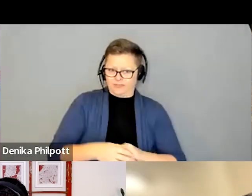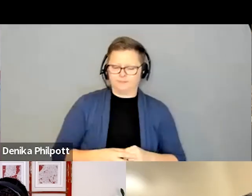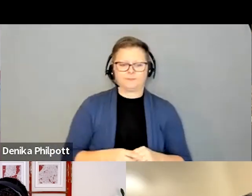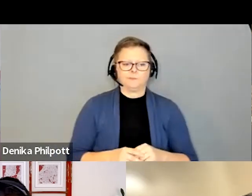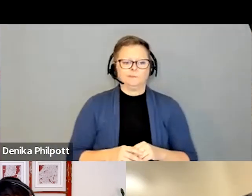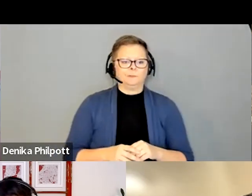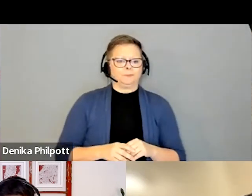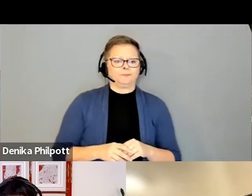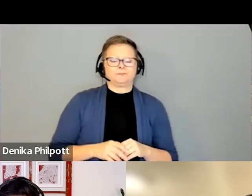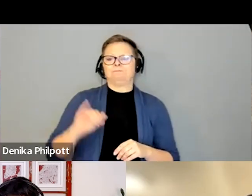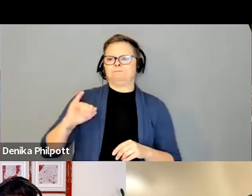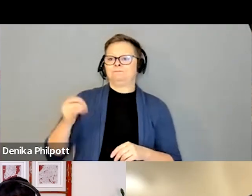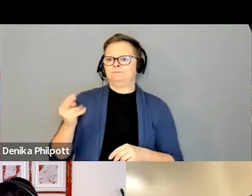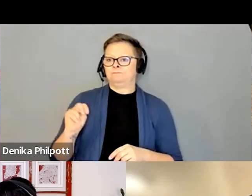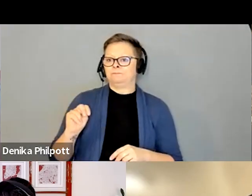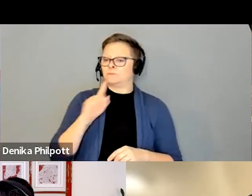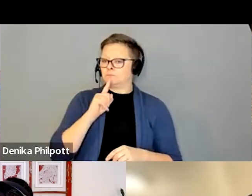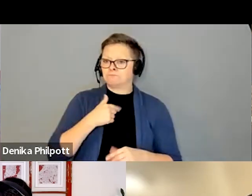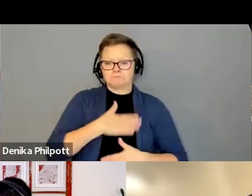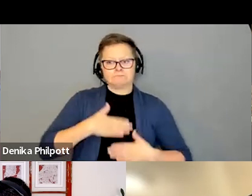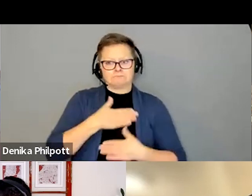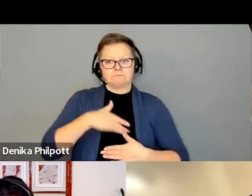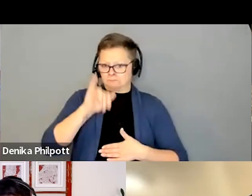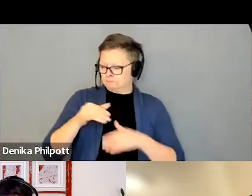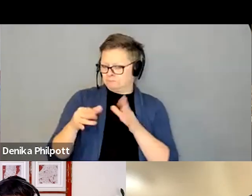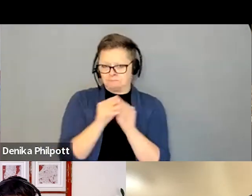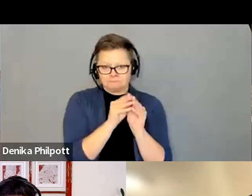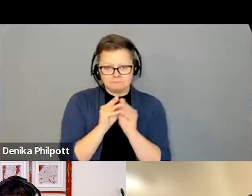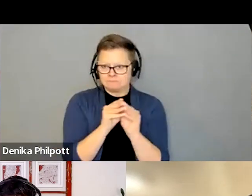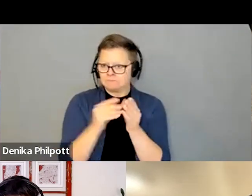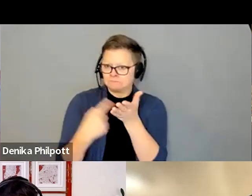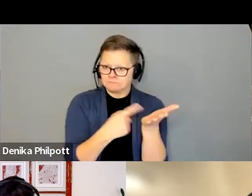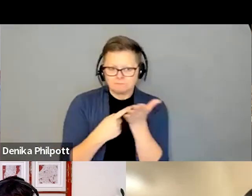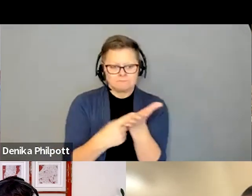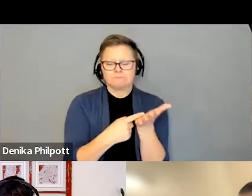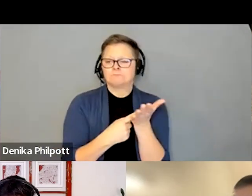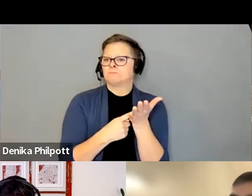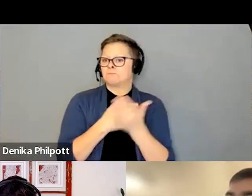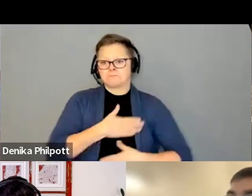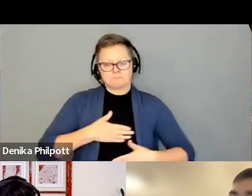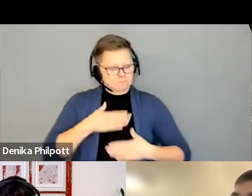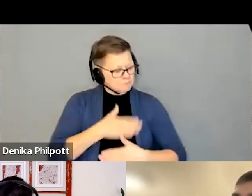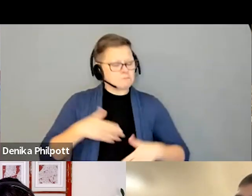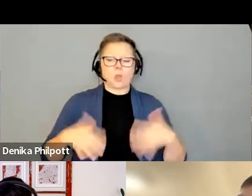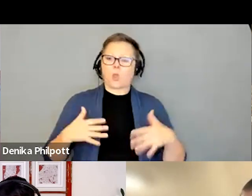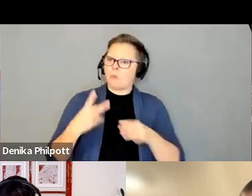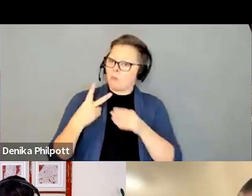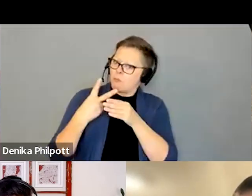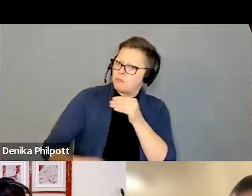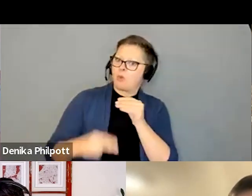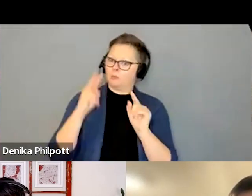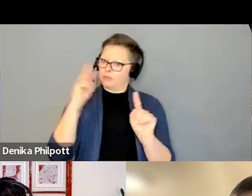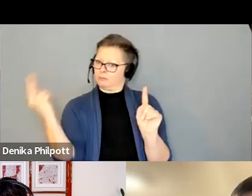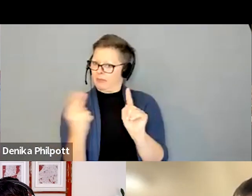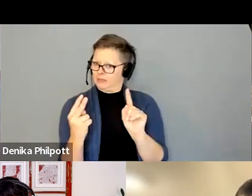great. I appreciate how this conversation, you know, through the course of it sort of evolved into discussing, you know, both worlds, quote unquote